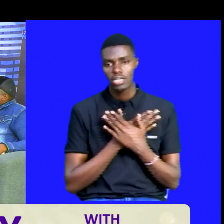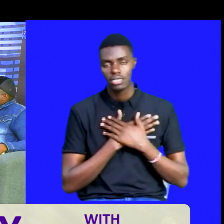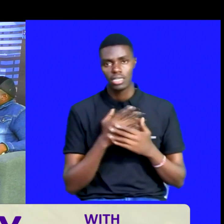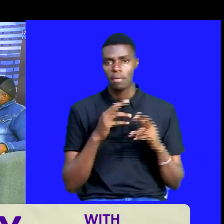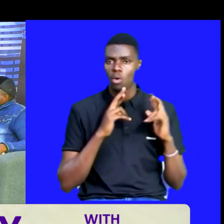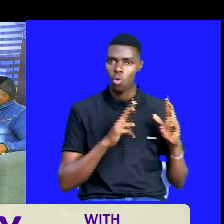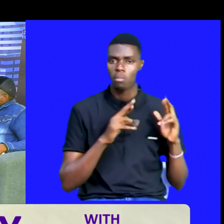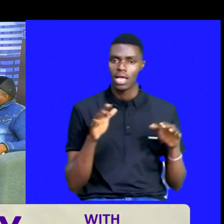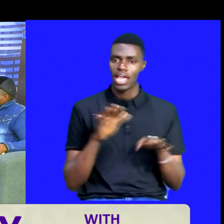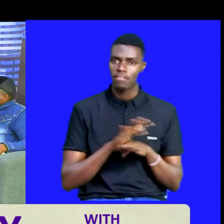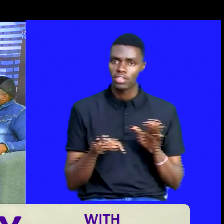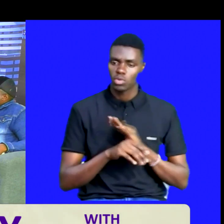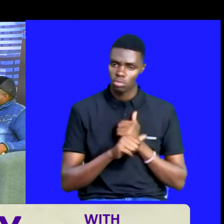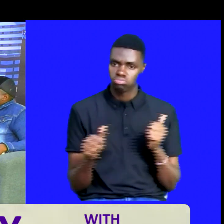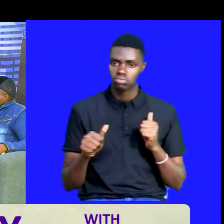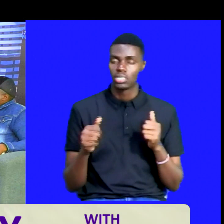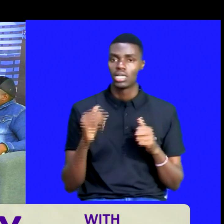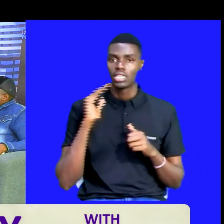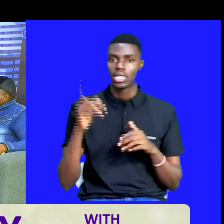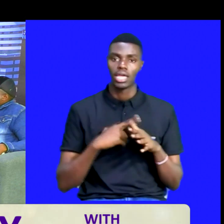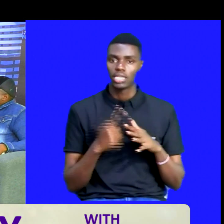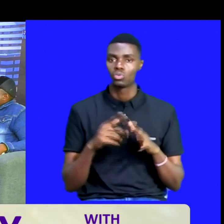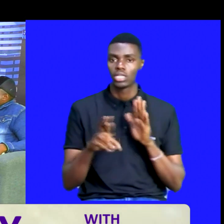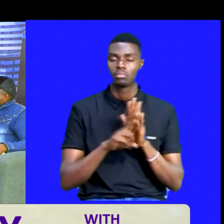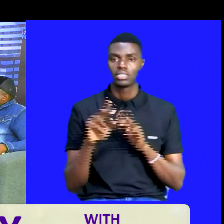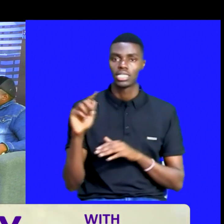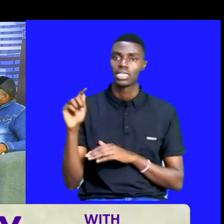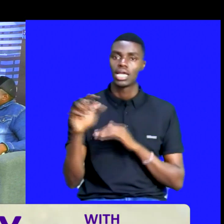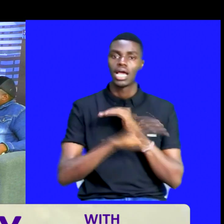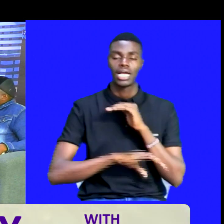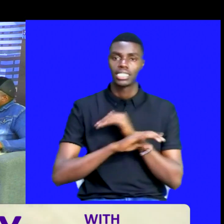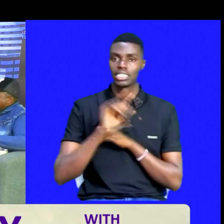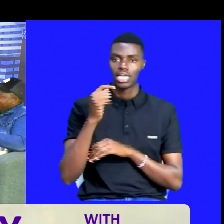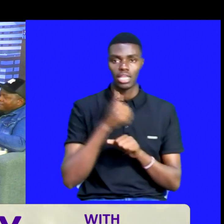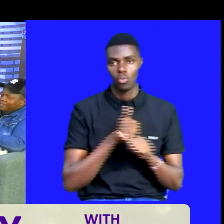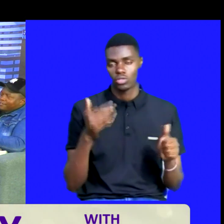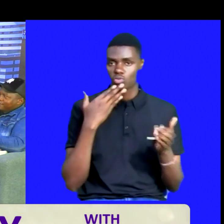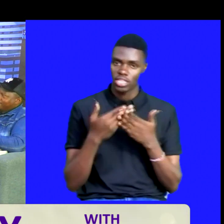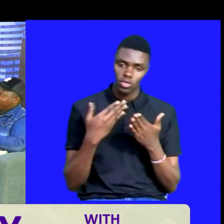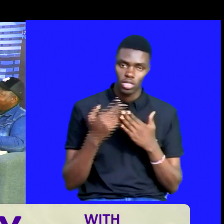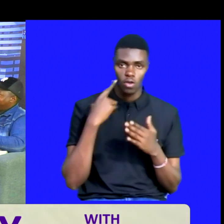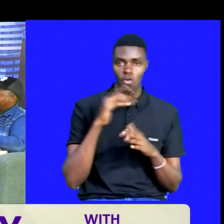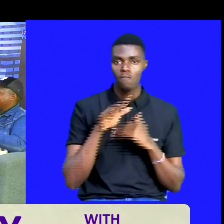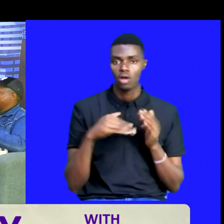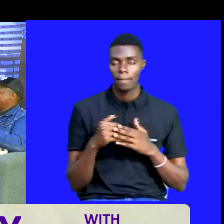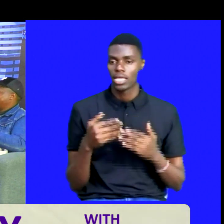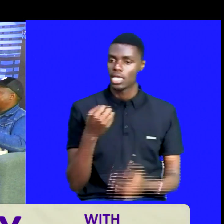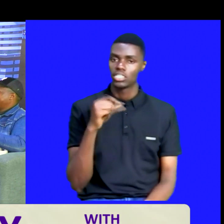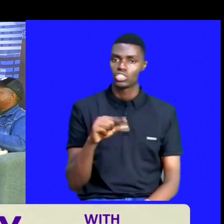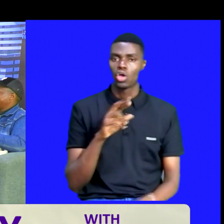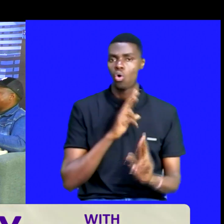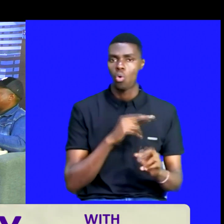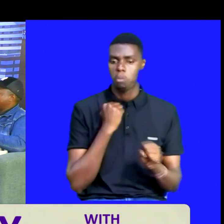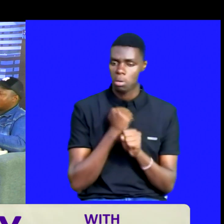work out, and itafika pale nje venye nafaa. Ama namna gani? Thank you so much, Coach Dalmas. Asante sana, Captain. Bwana SG. Hope kazi